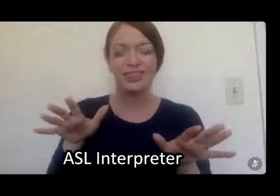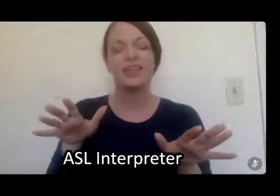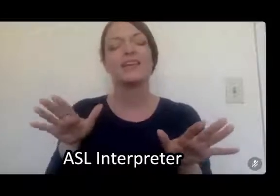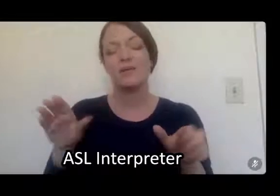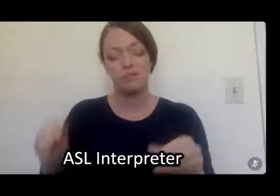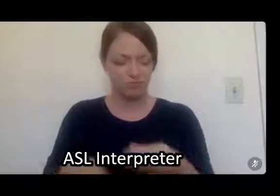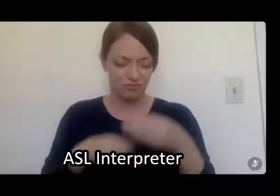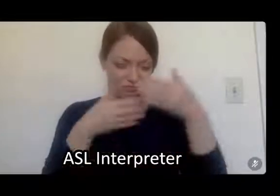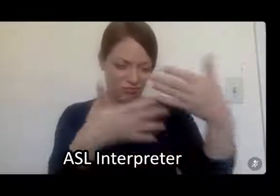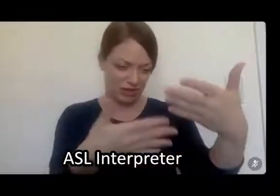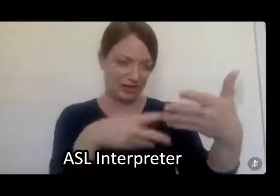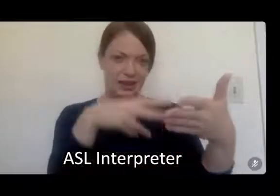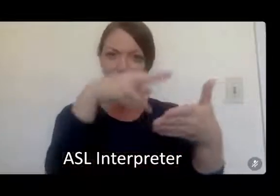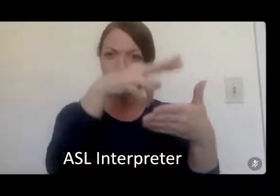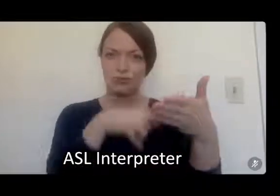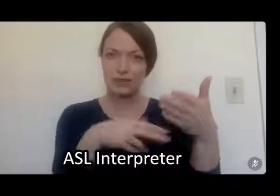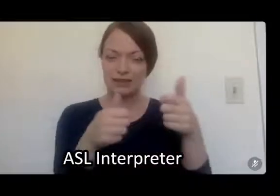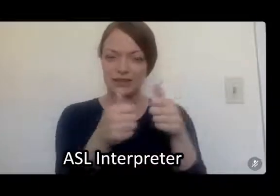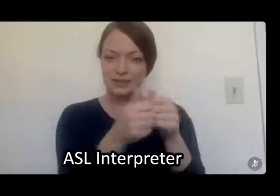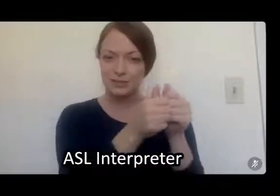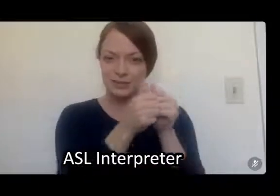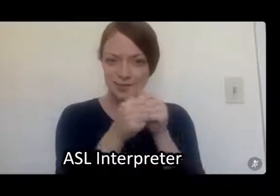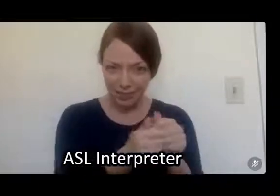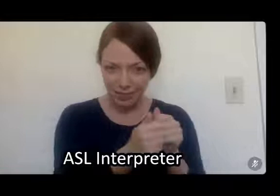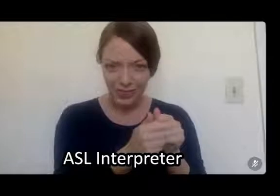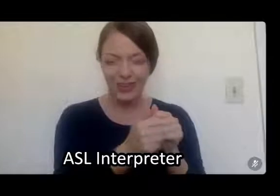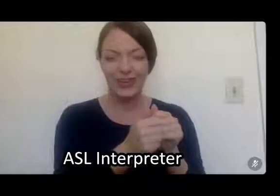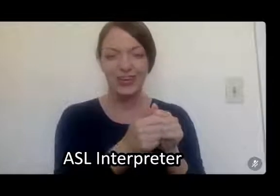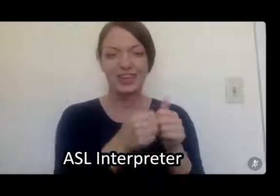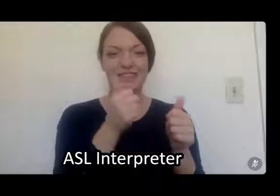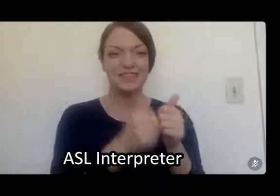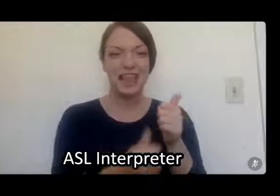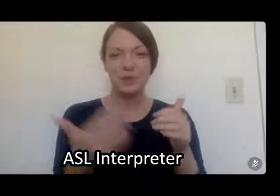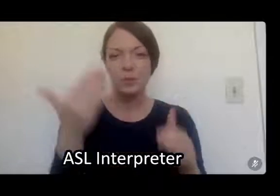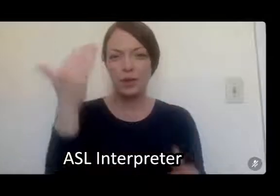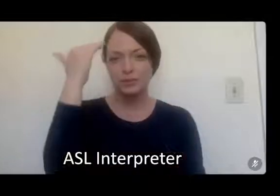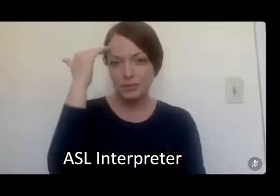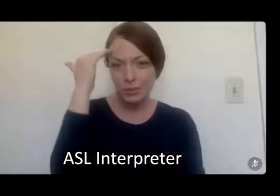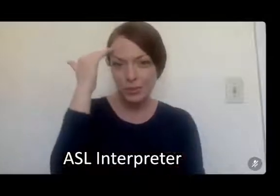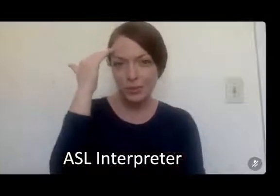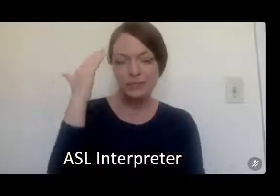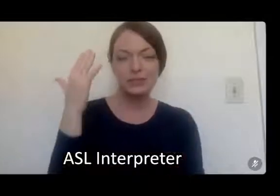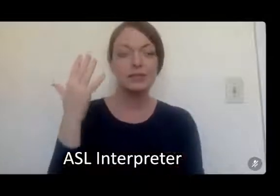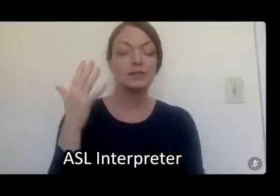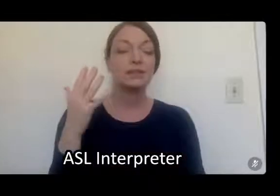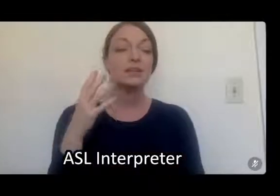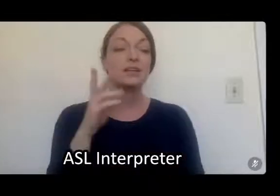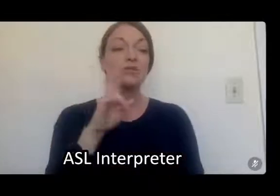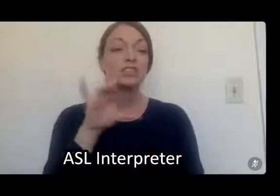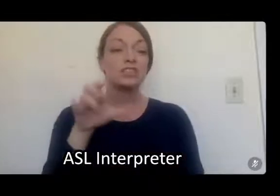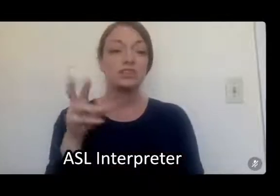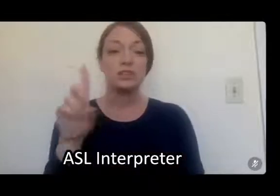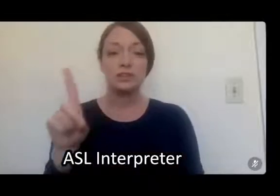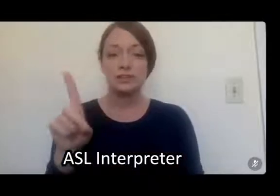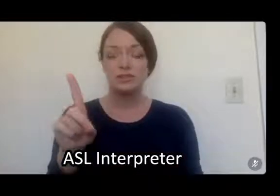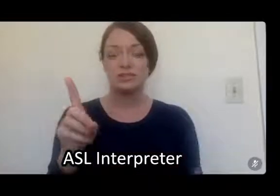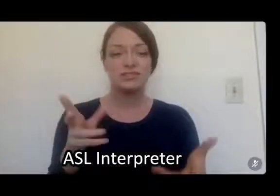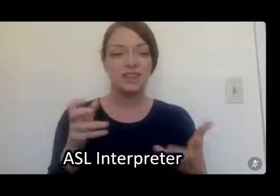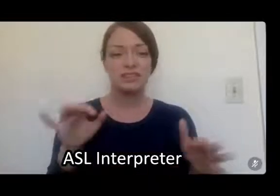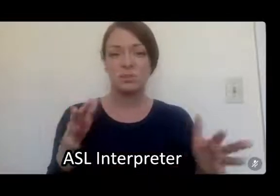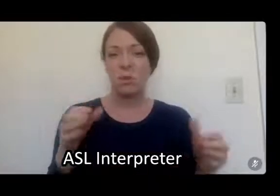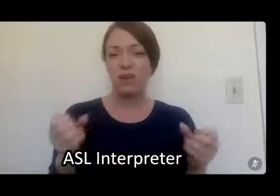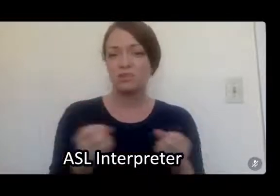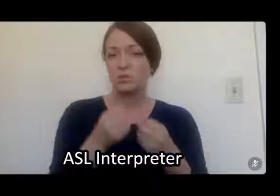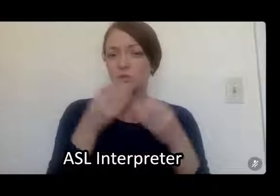as Richard says, if you want to keep it as least amount of clutter as possible, Google and D&D Beyond is great.